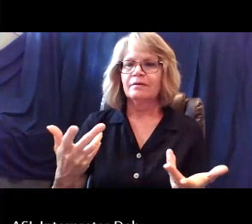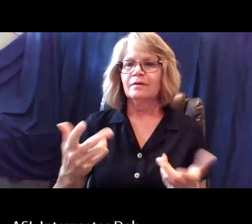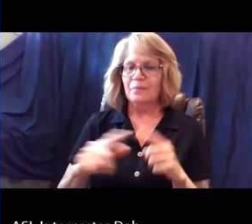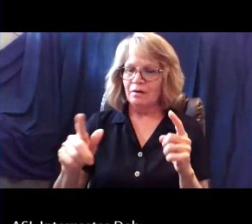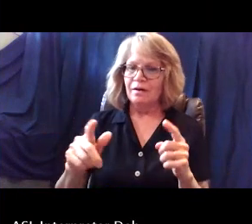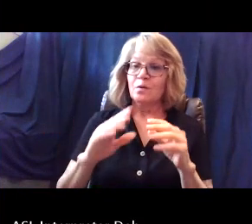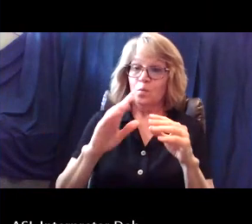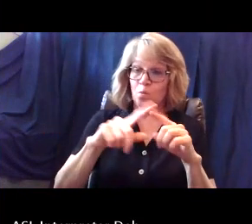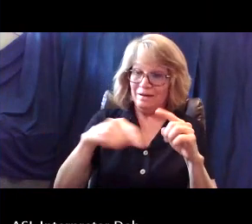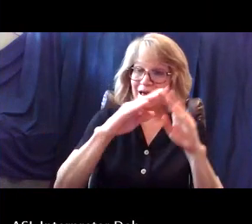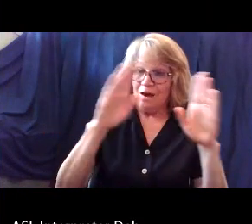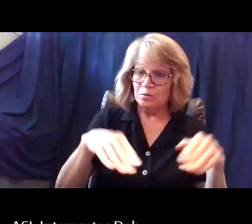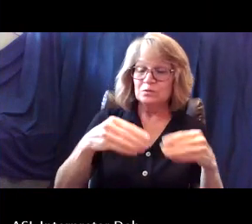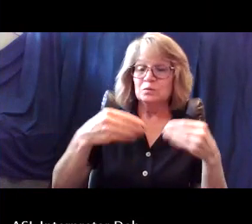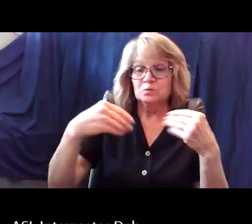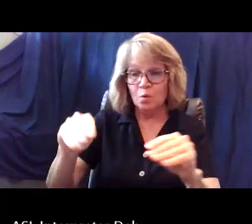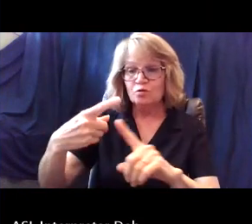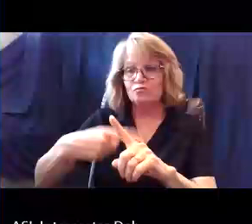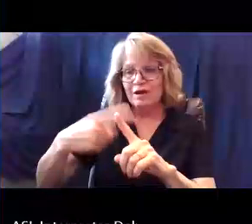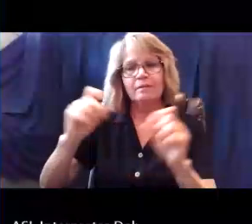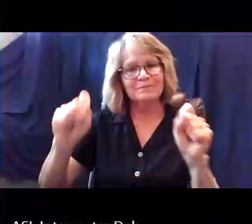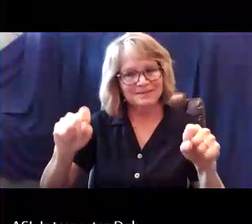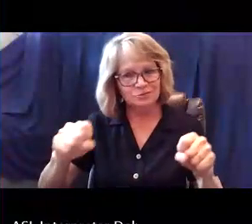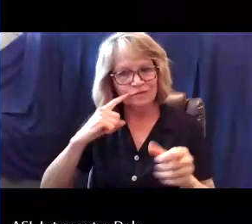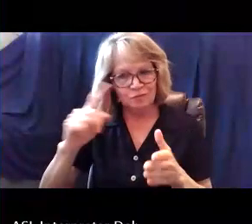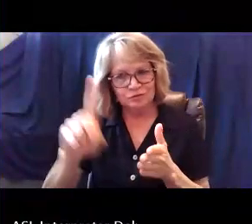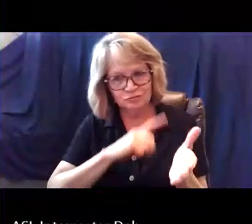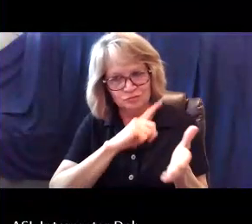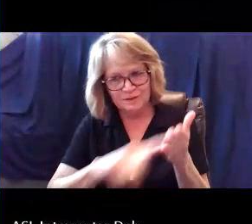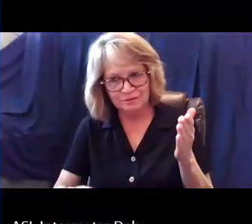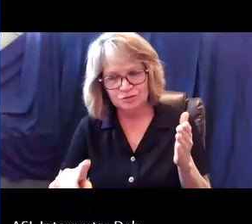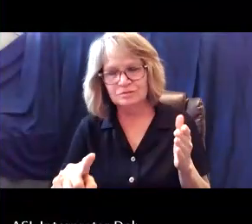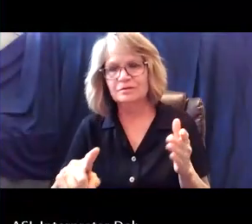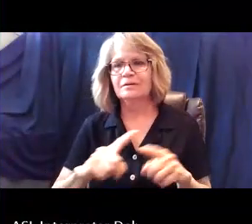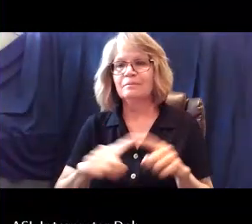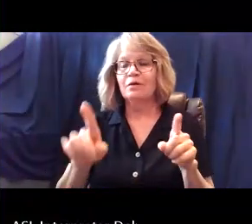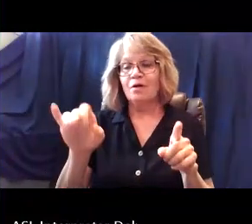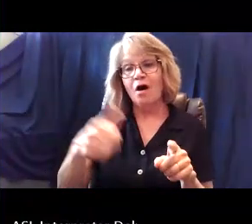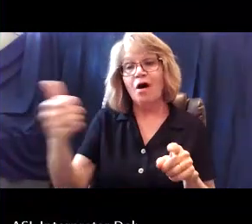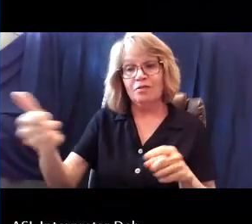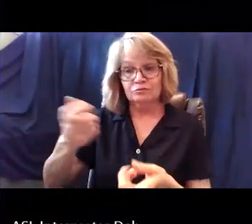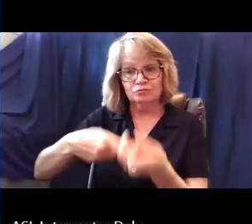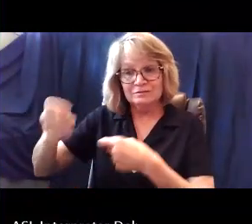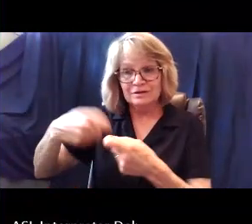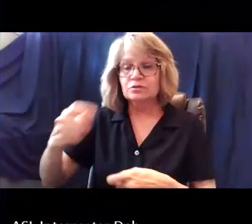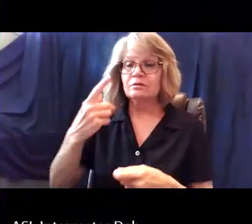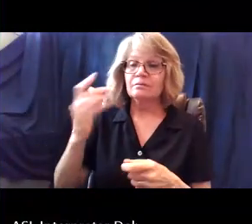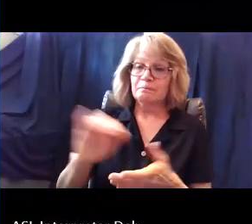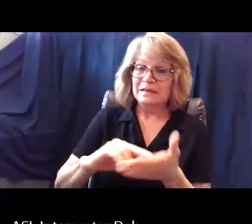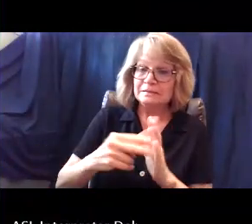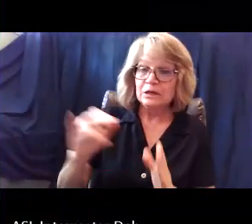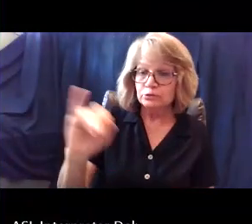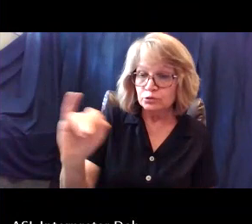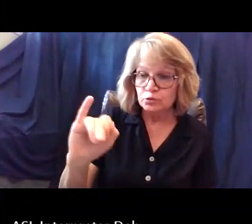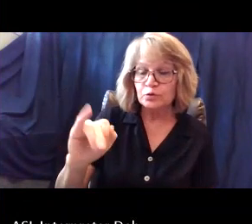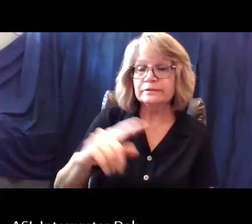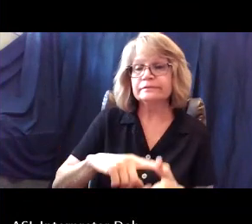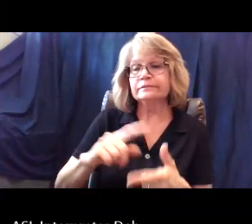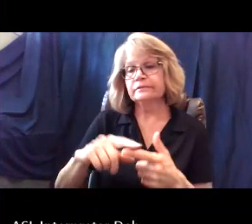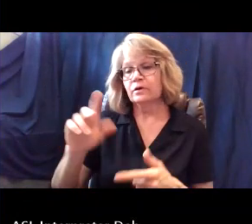being sold or rented, there's potential for discrimination, but also in these other transactions, such as insurance,